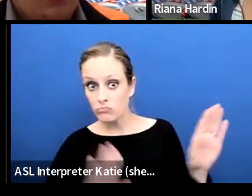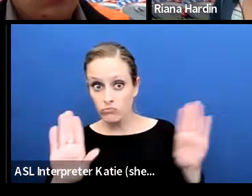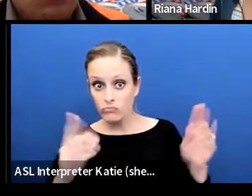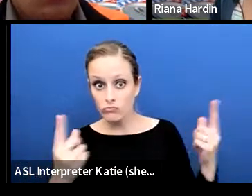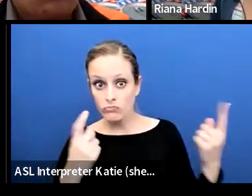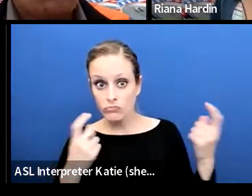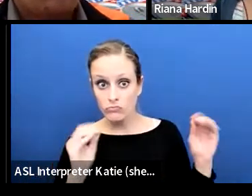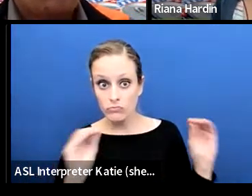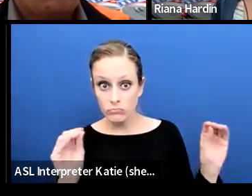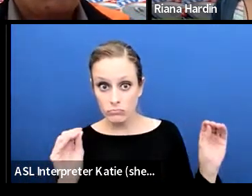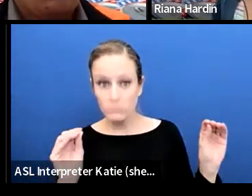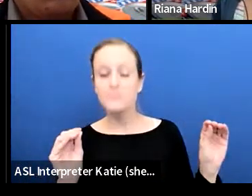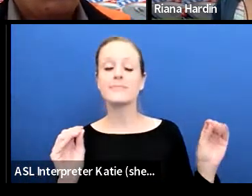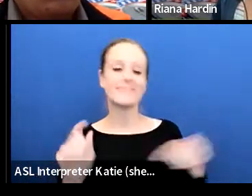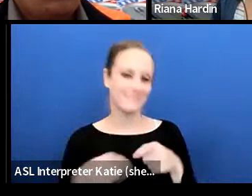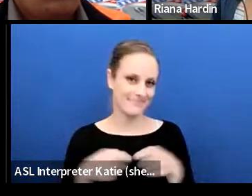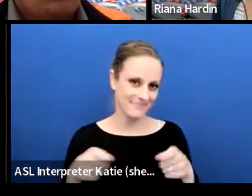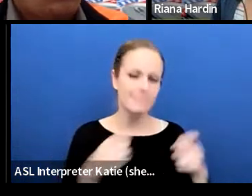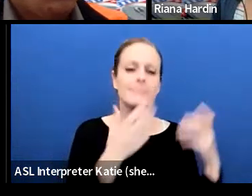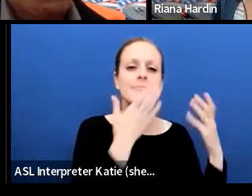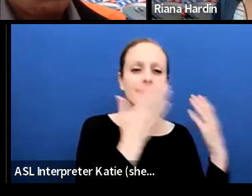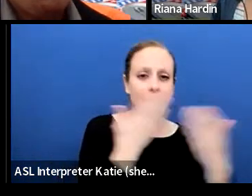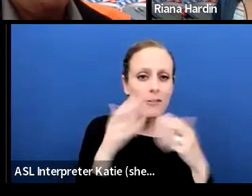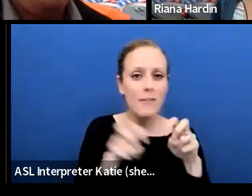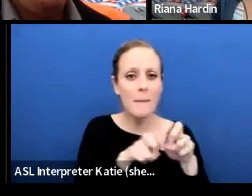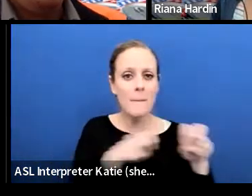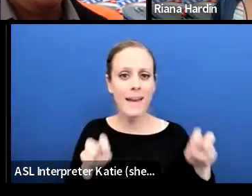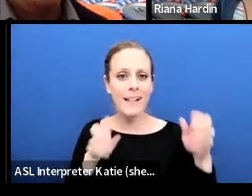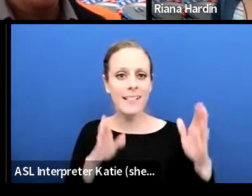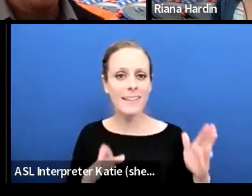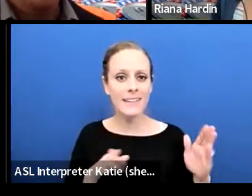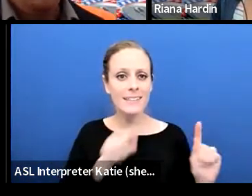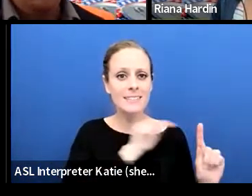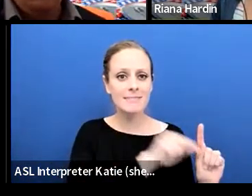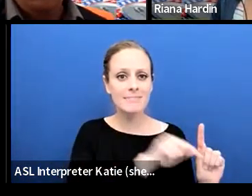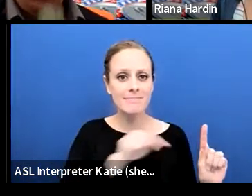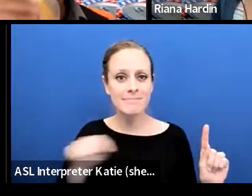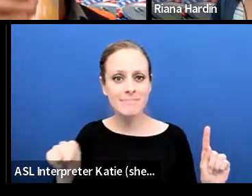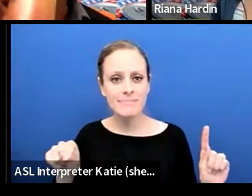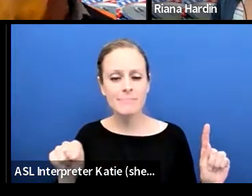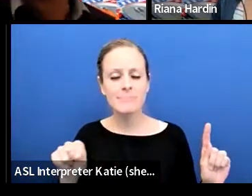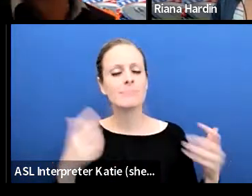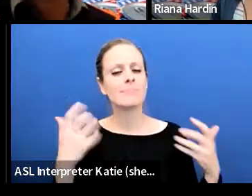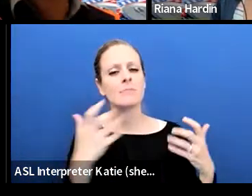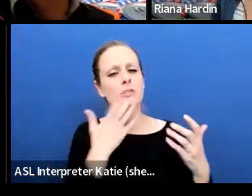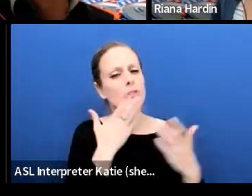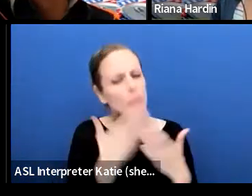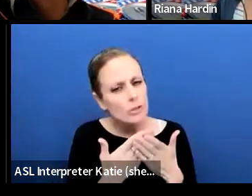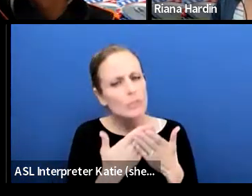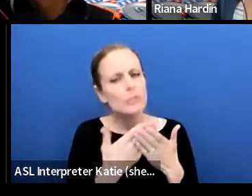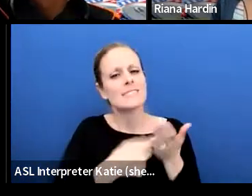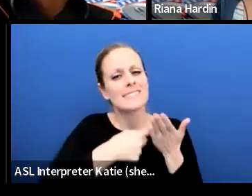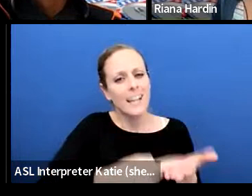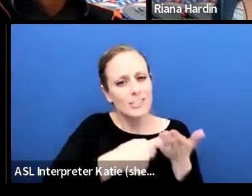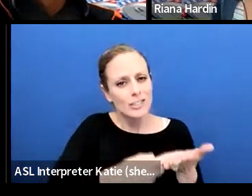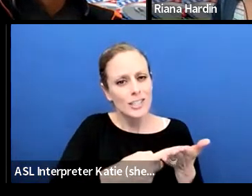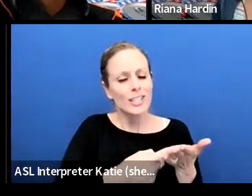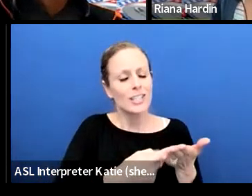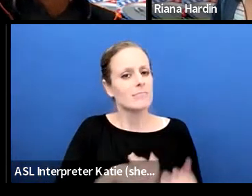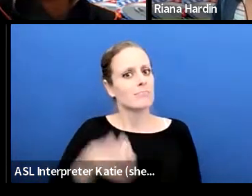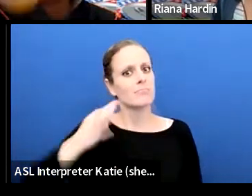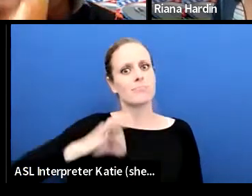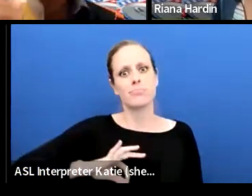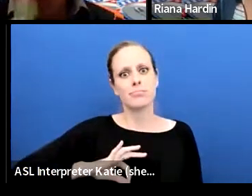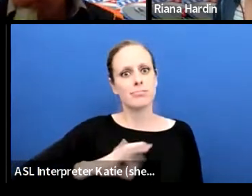just wanted to say thank you to all of our panelists. Really, really good discussion, a lot of helpful